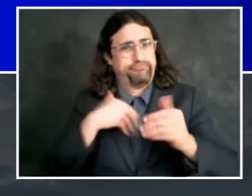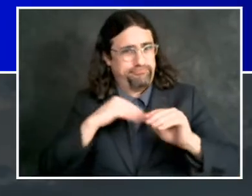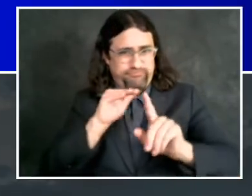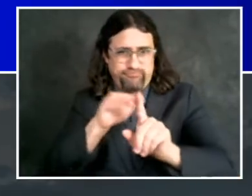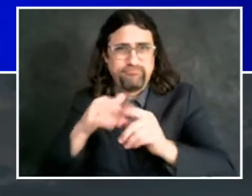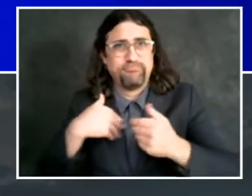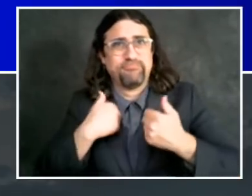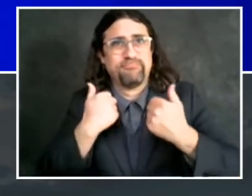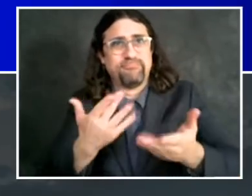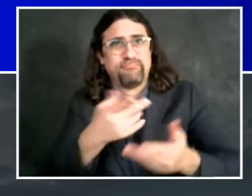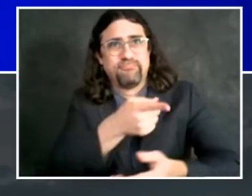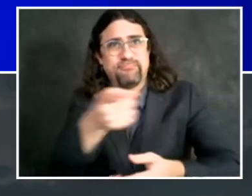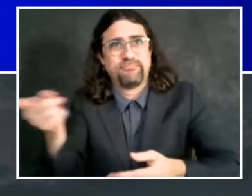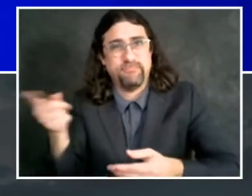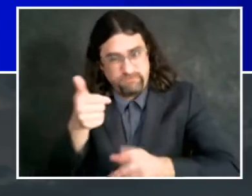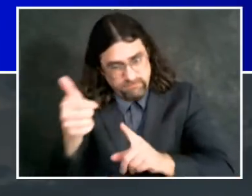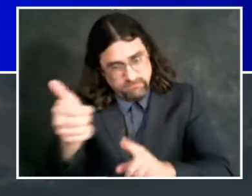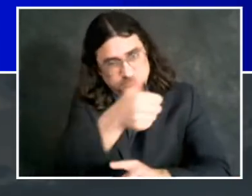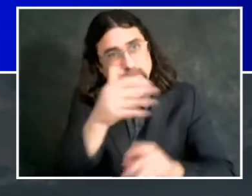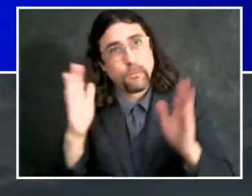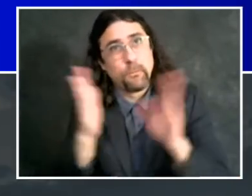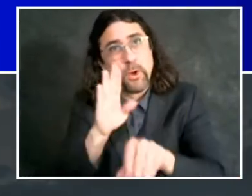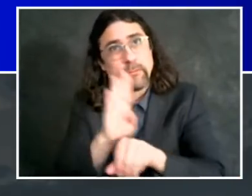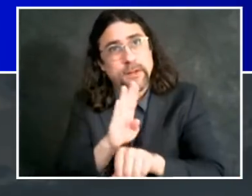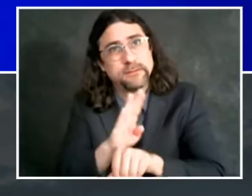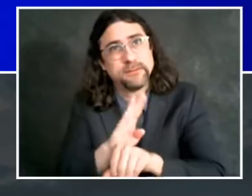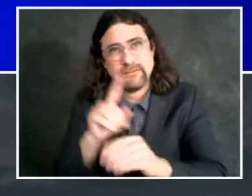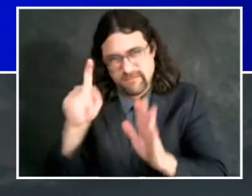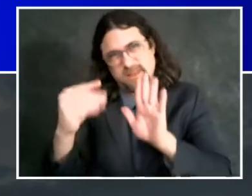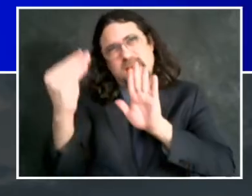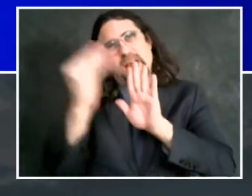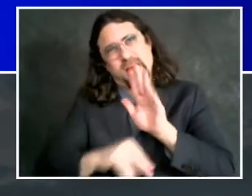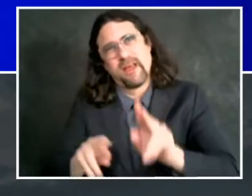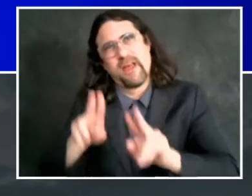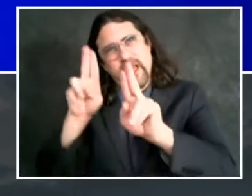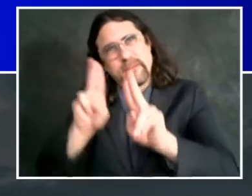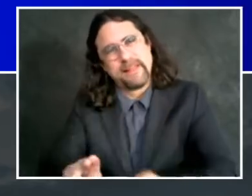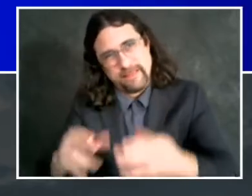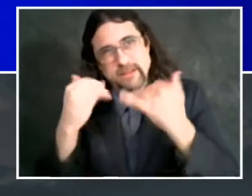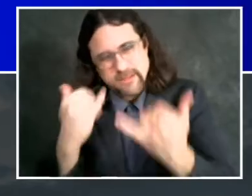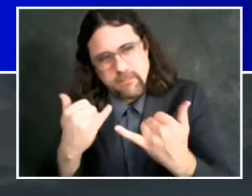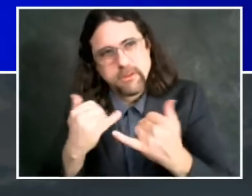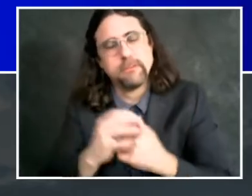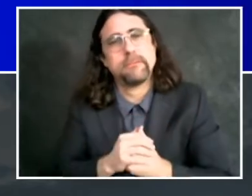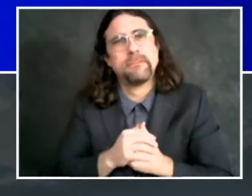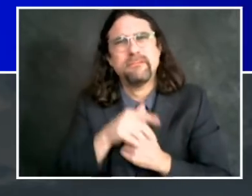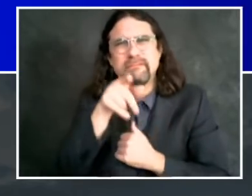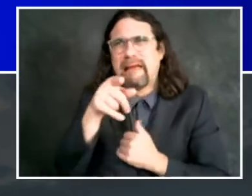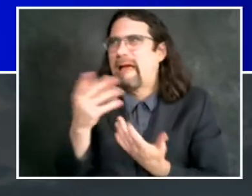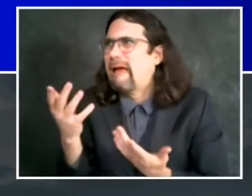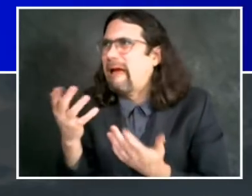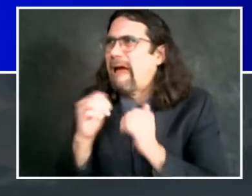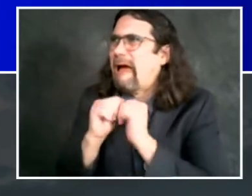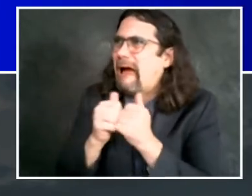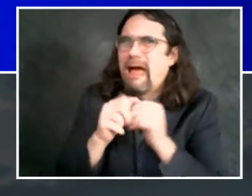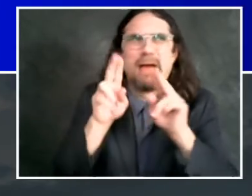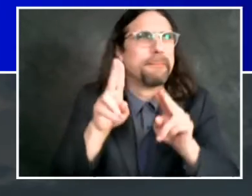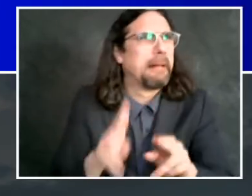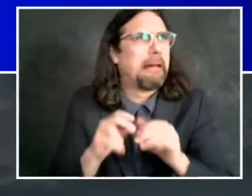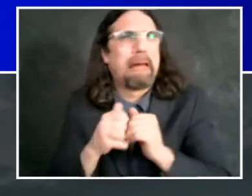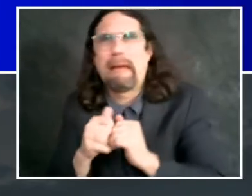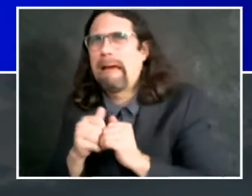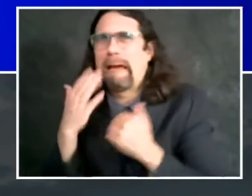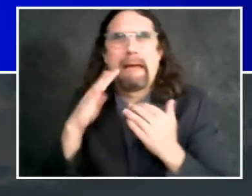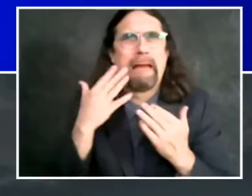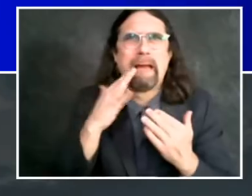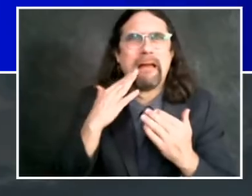the application process can call 311. And our team at Small Business Services and other agencies will help small business